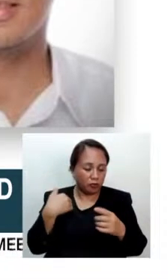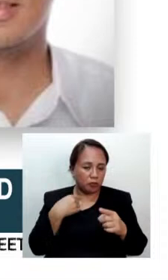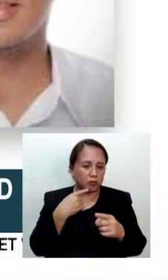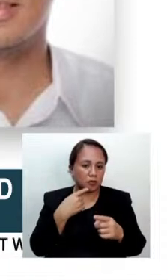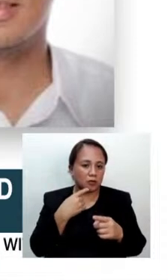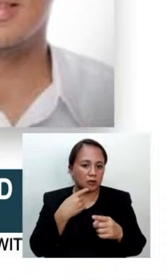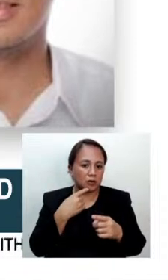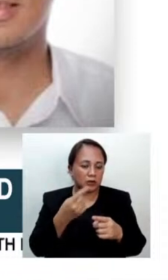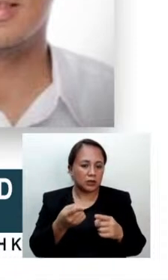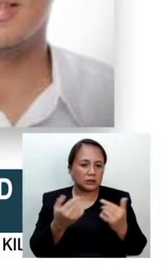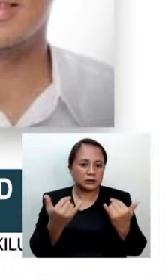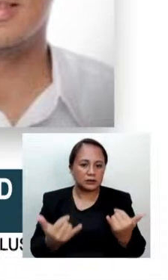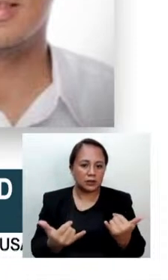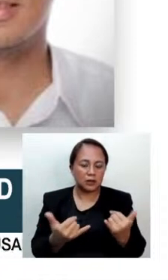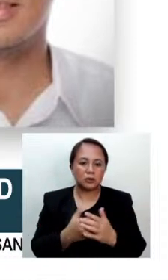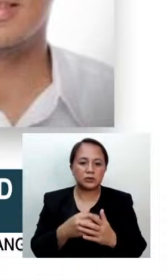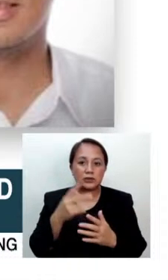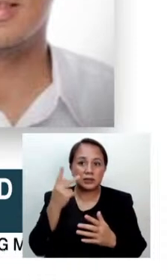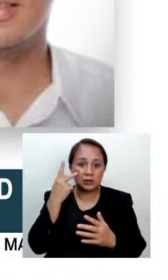that in the case of Kevin Espinosa's